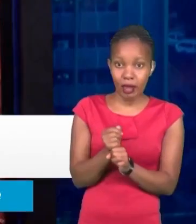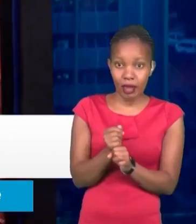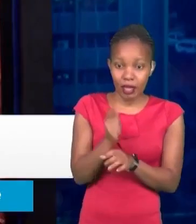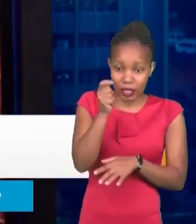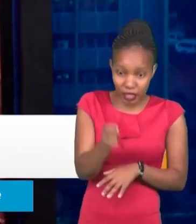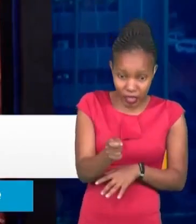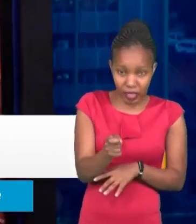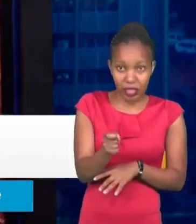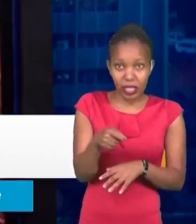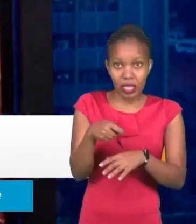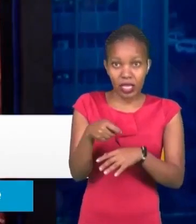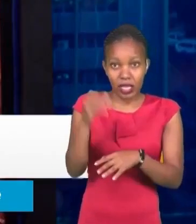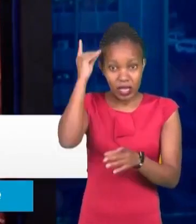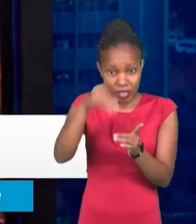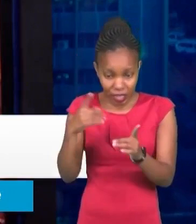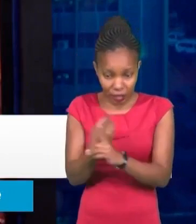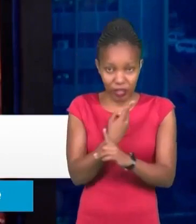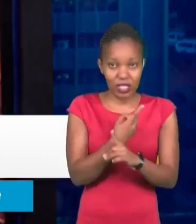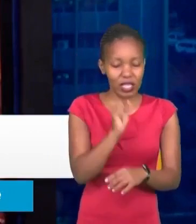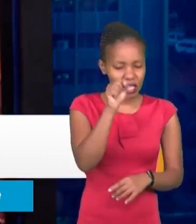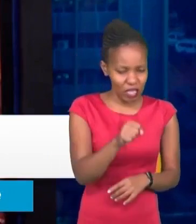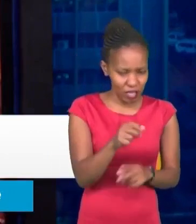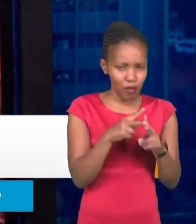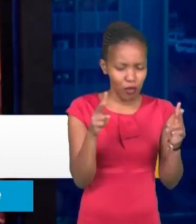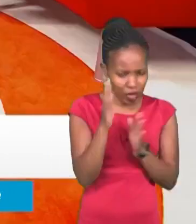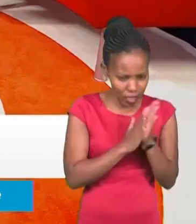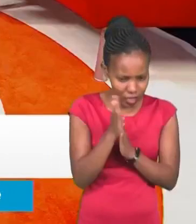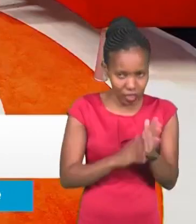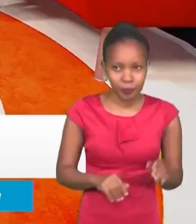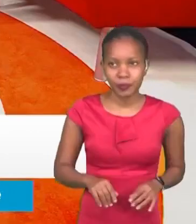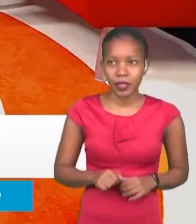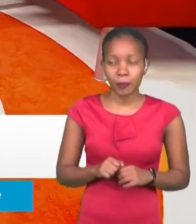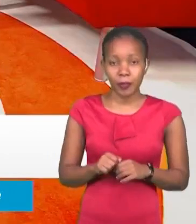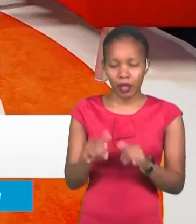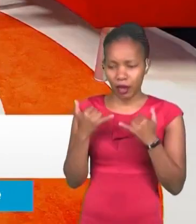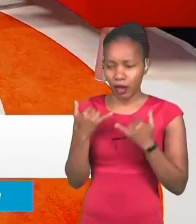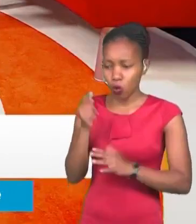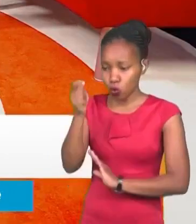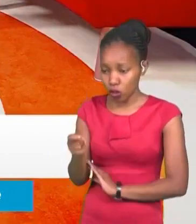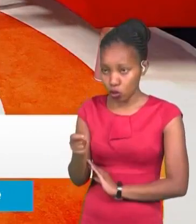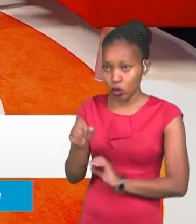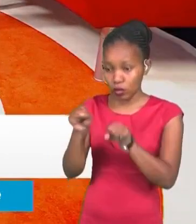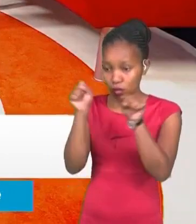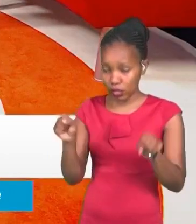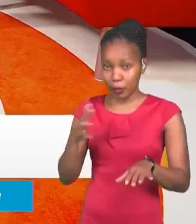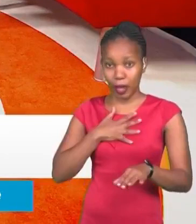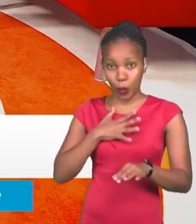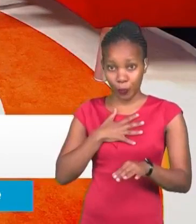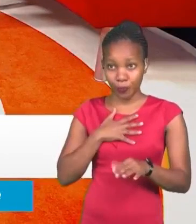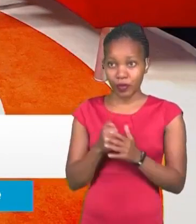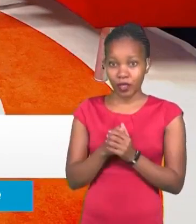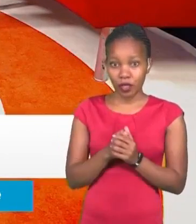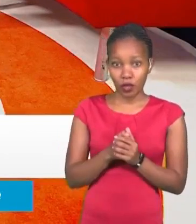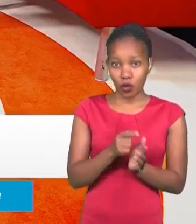judge decide differently. Okay. Yes. Very interesting. Now look, the judicial system has so much, and you're